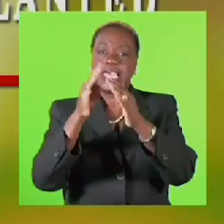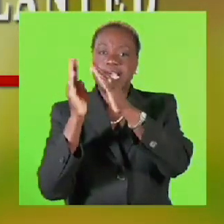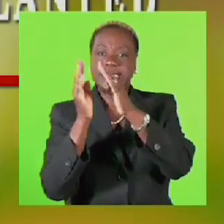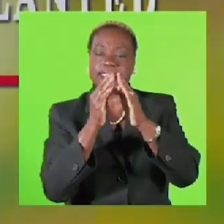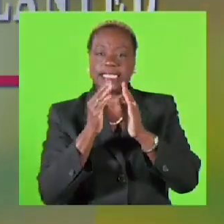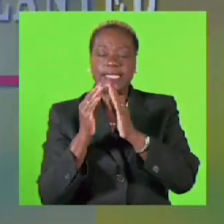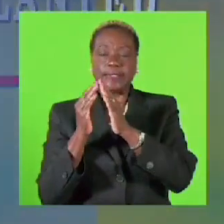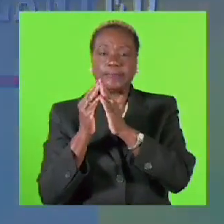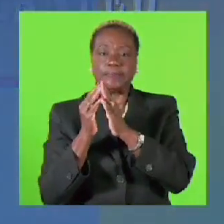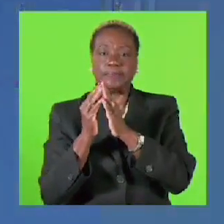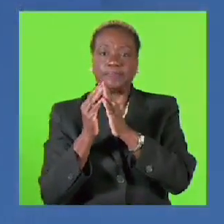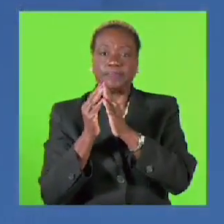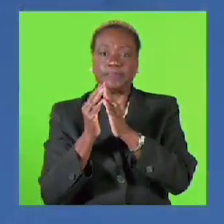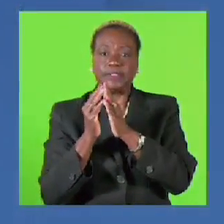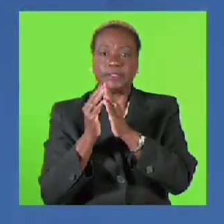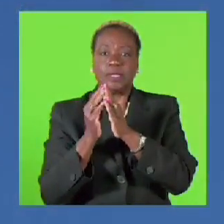Murphytown.